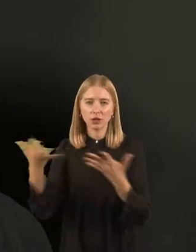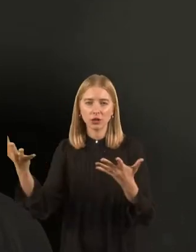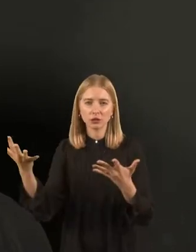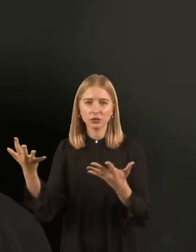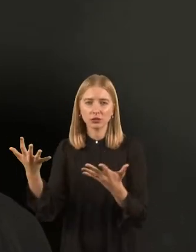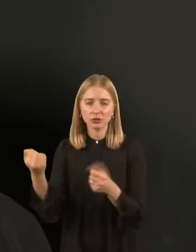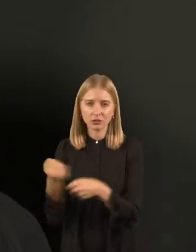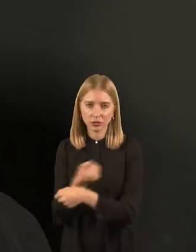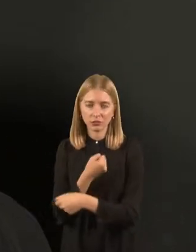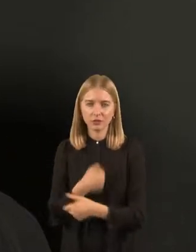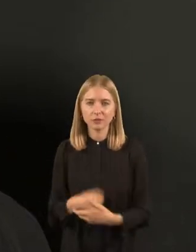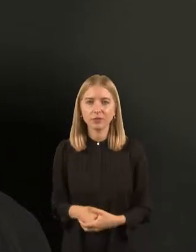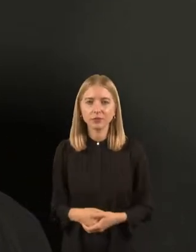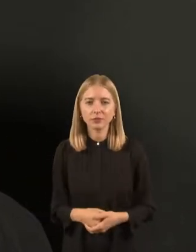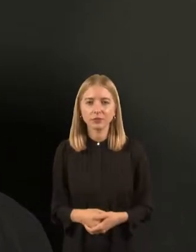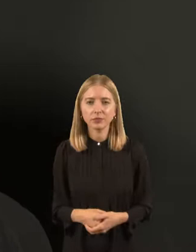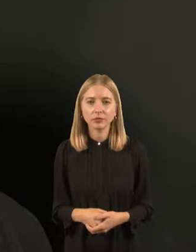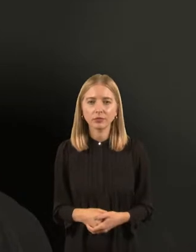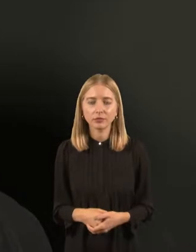at the other